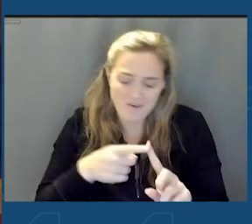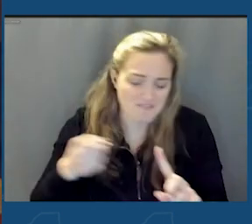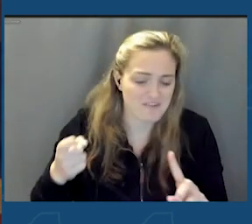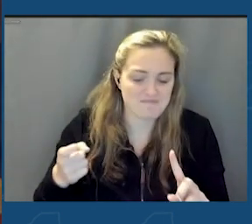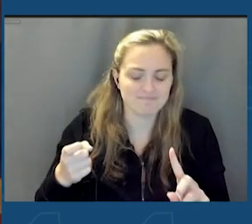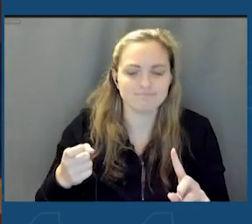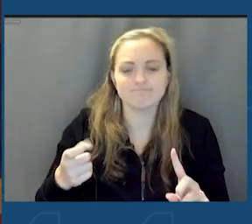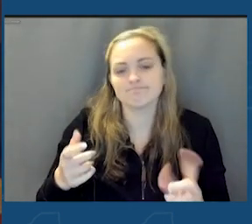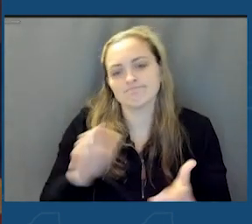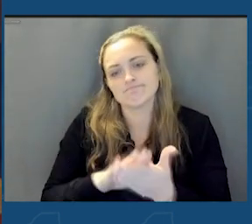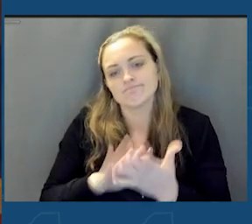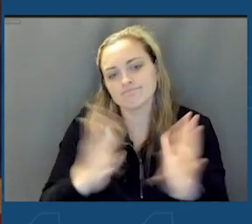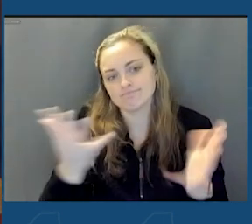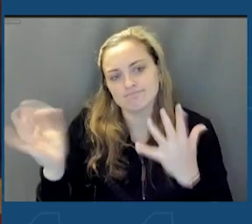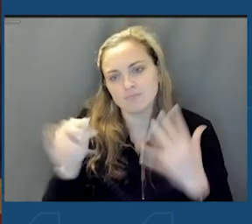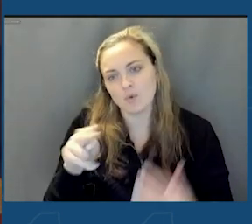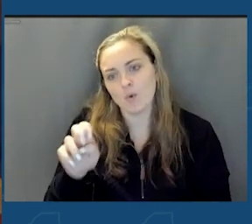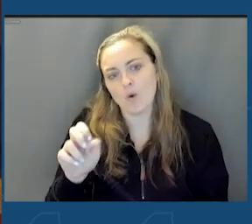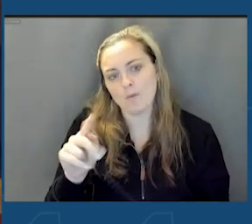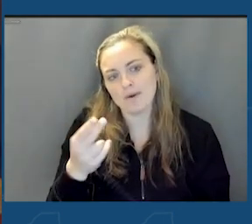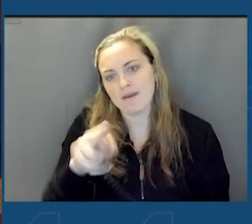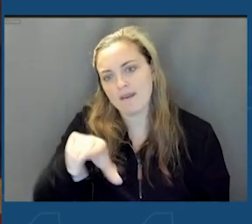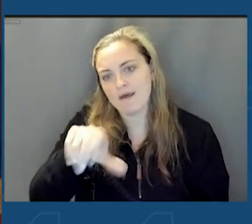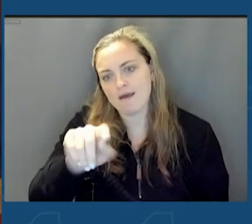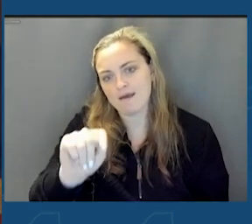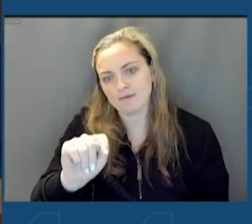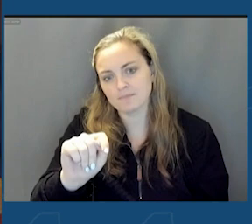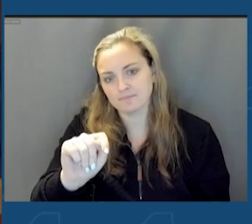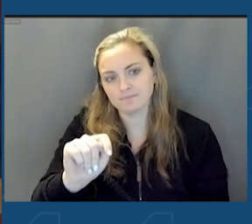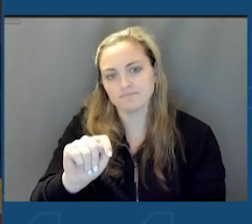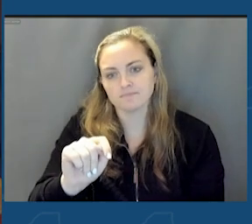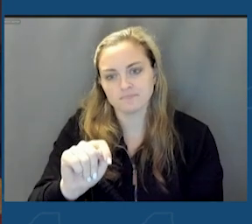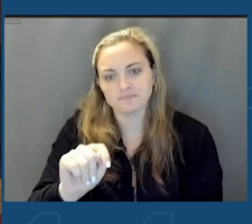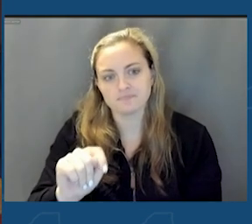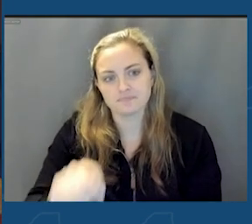round of applause to CEO of Empire State Development,